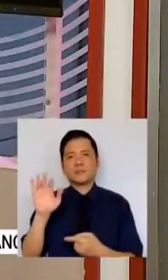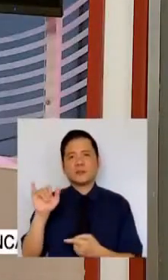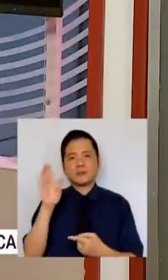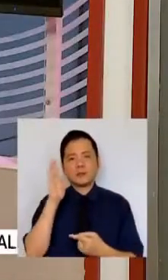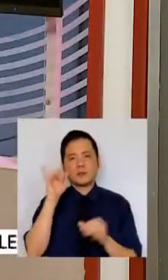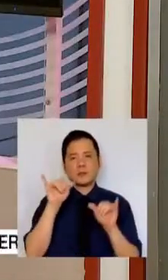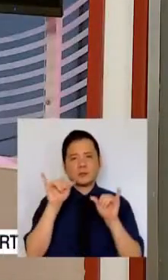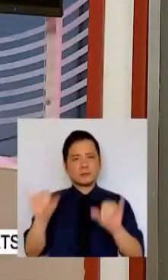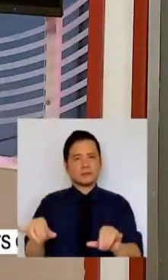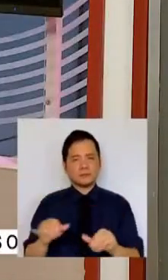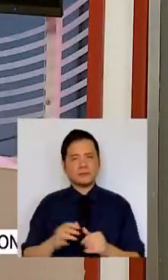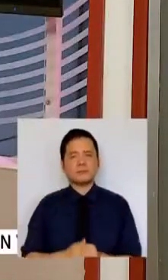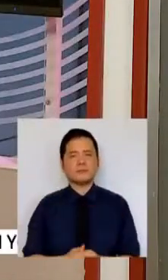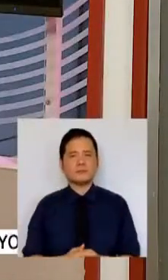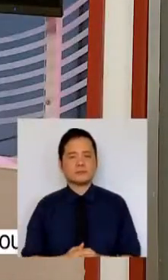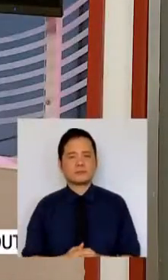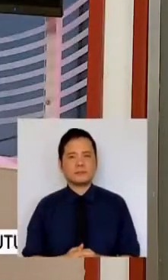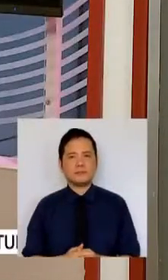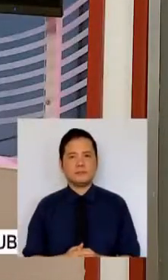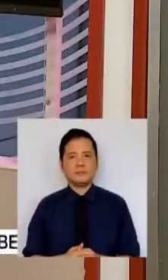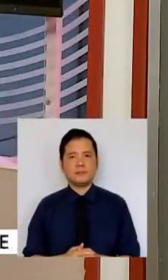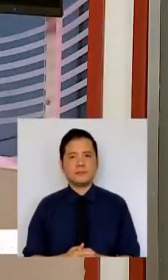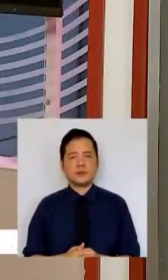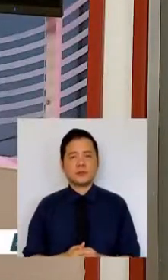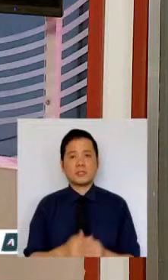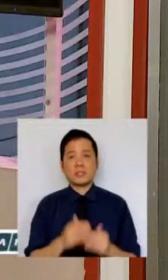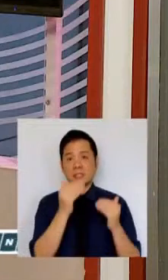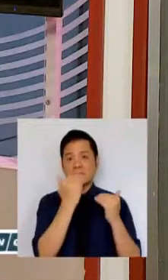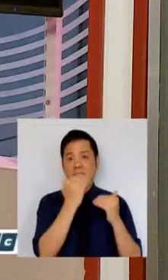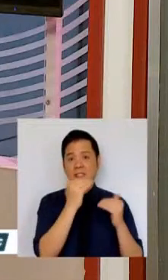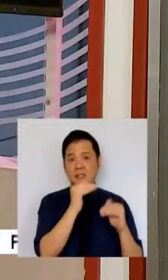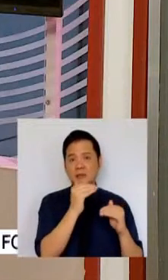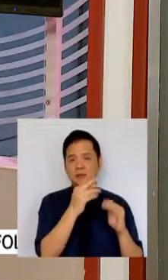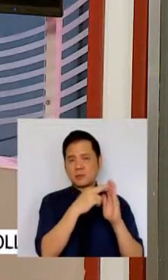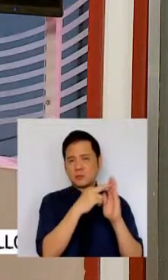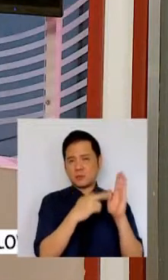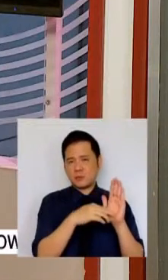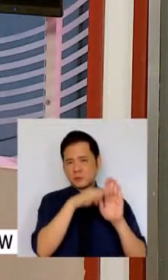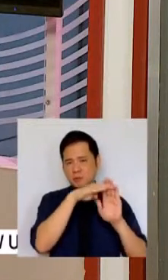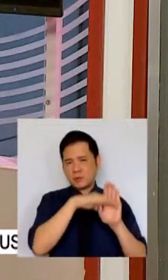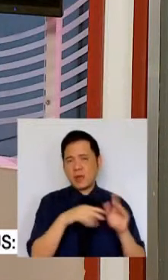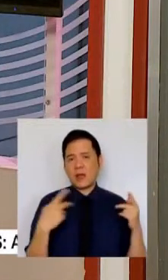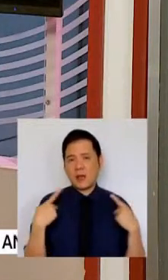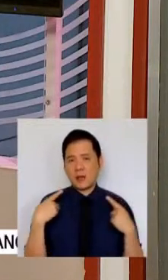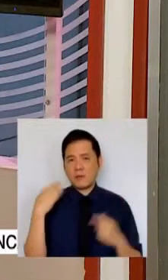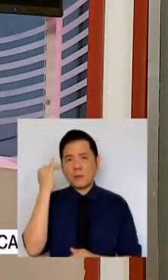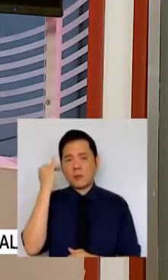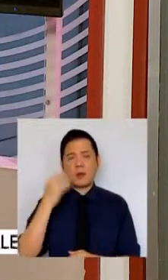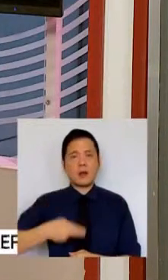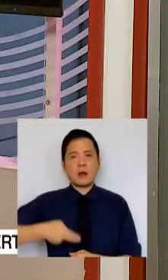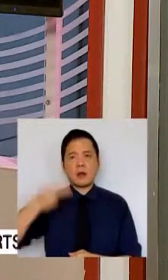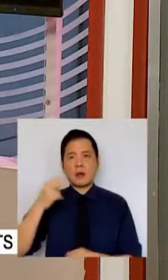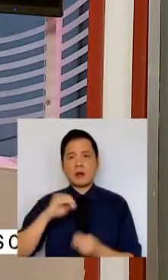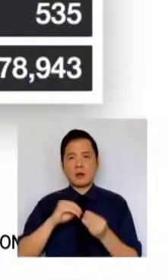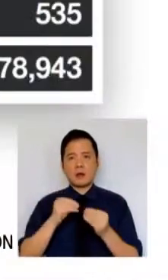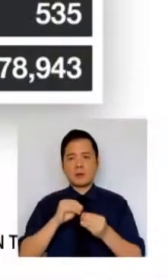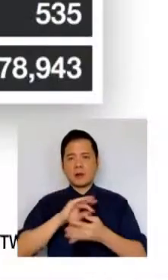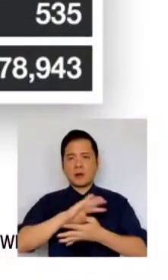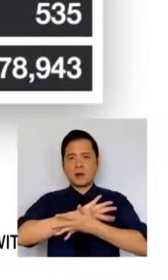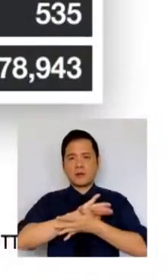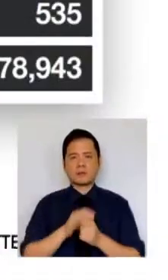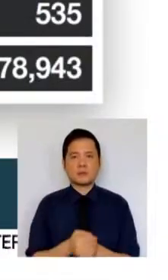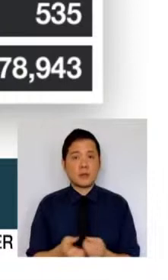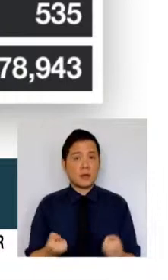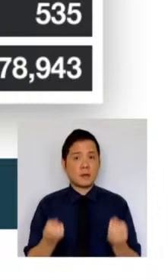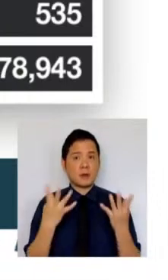The new planned restrictions come after the Philippines recorded its highest daily COVID-19 tally in over 2 months. It logged